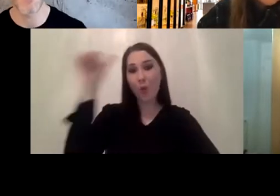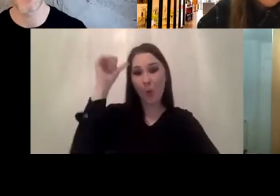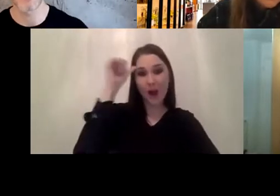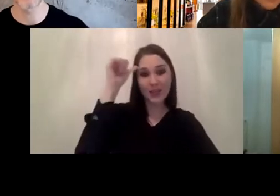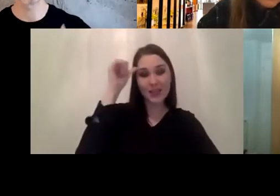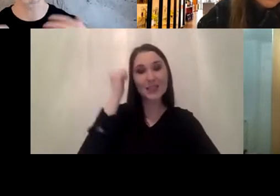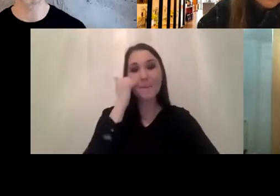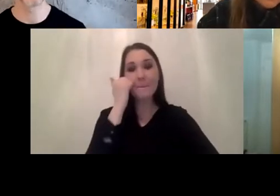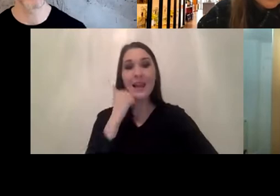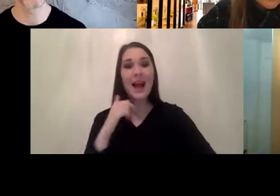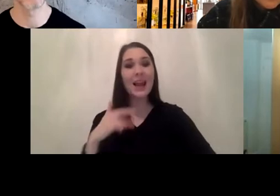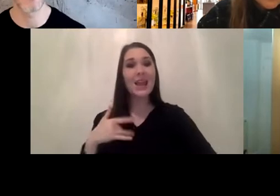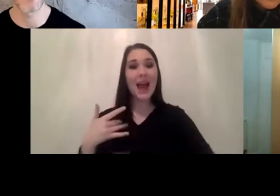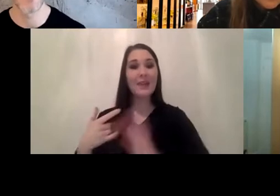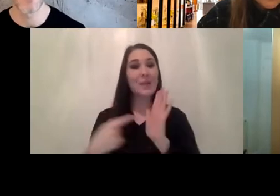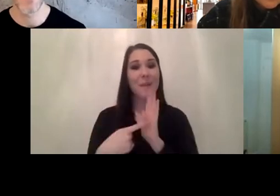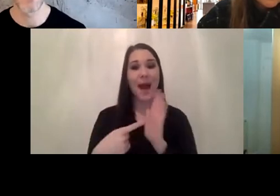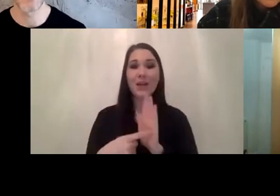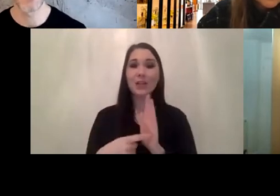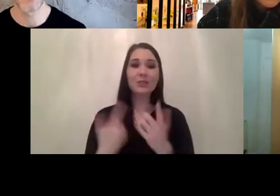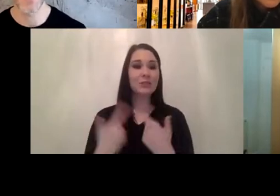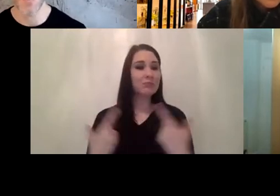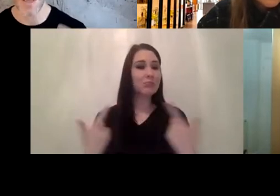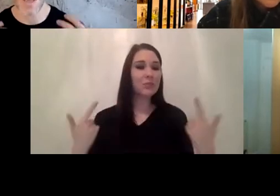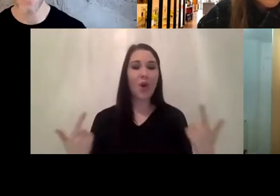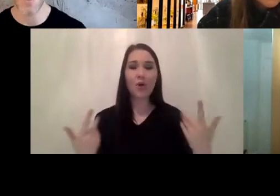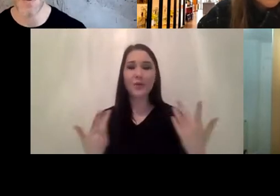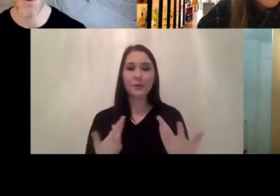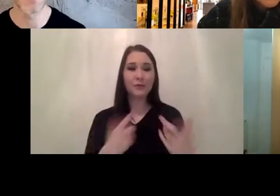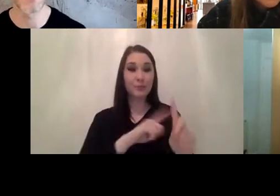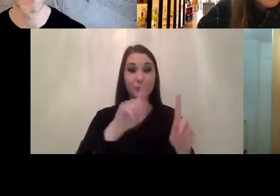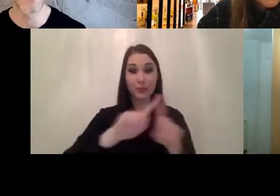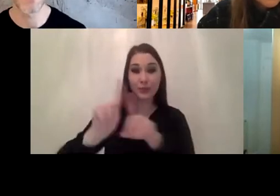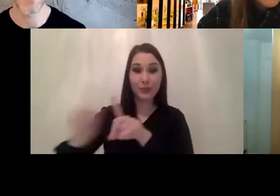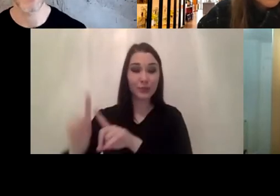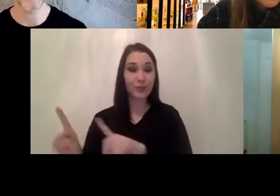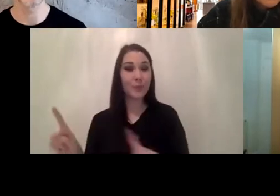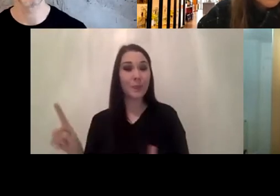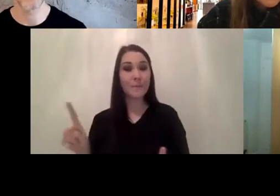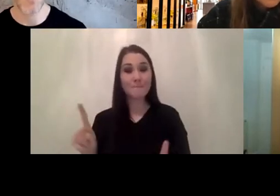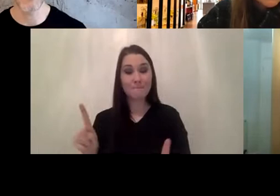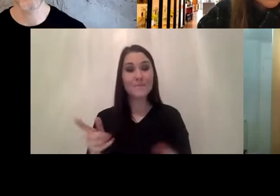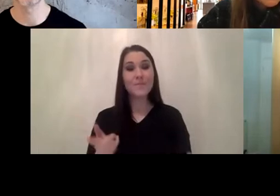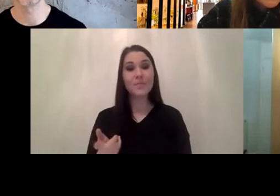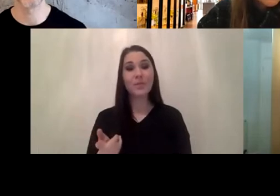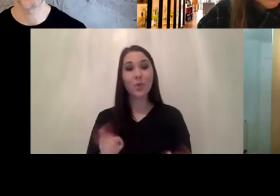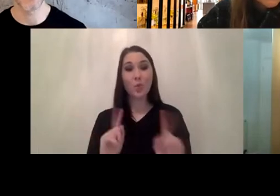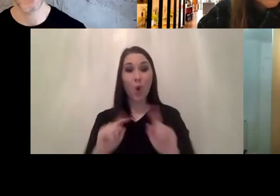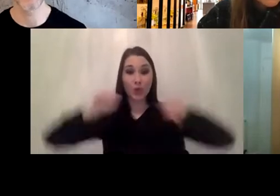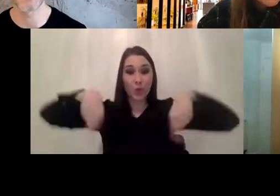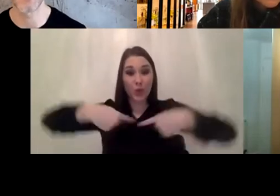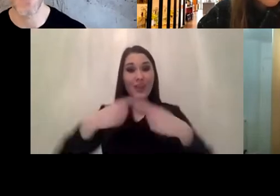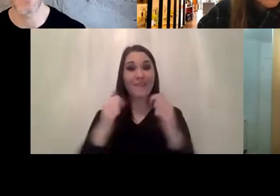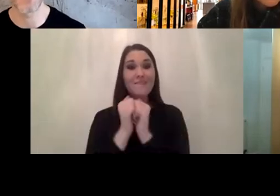other events. It's really raised this sense of, you know, how we want these, you know, what do we value, and how